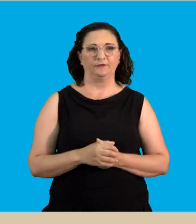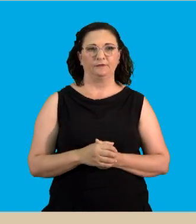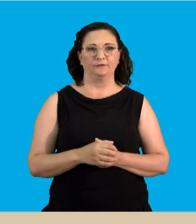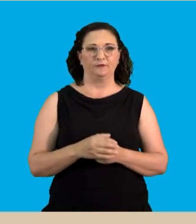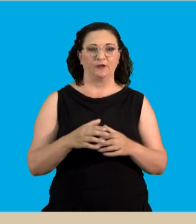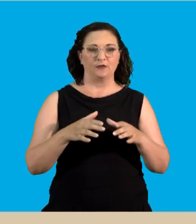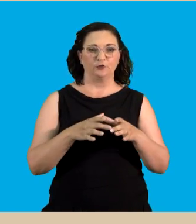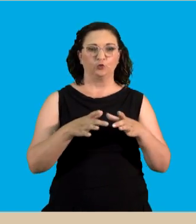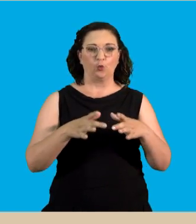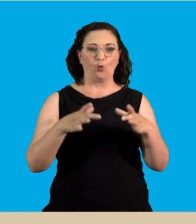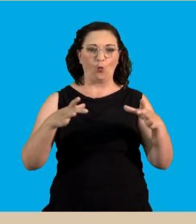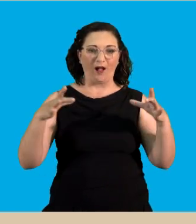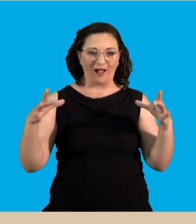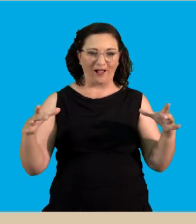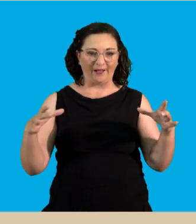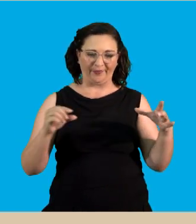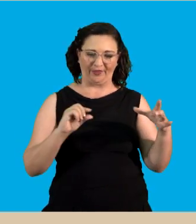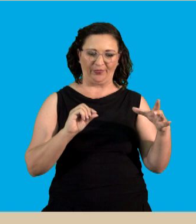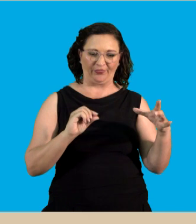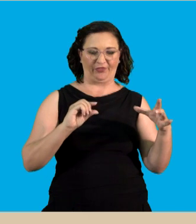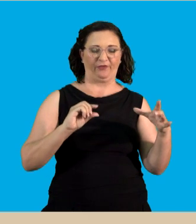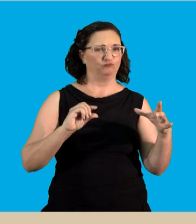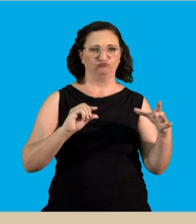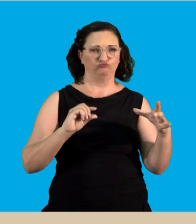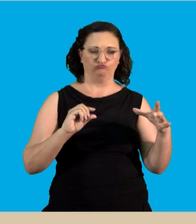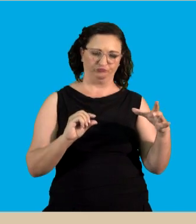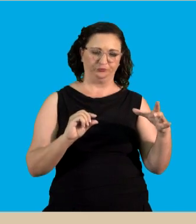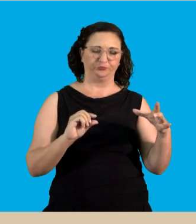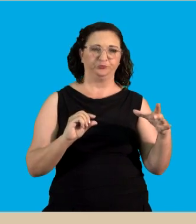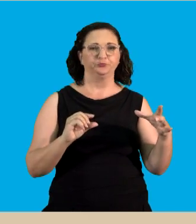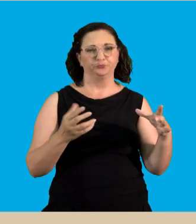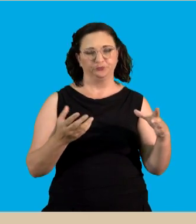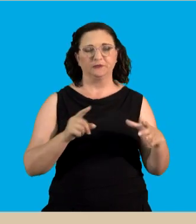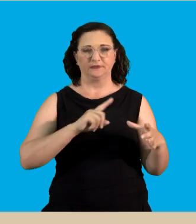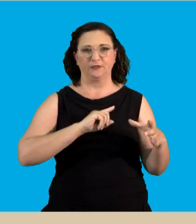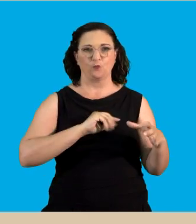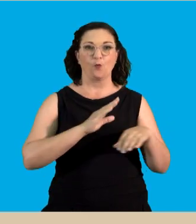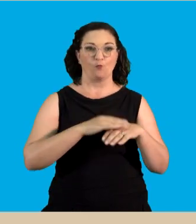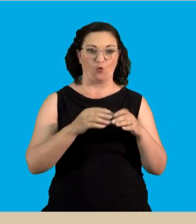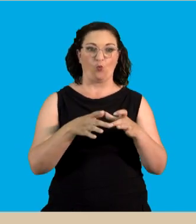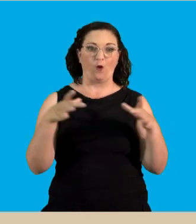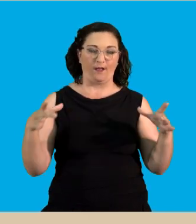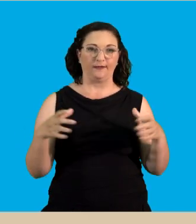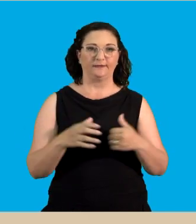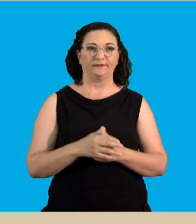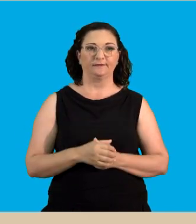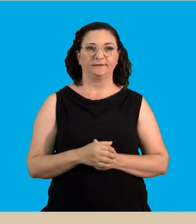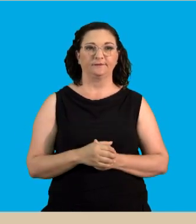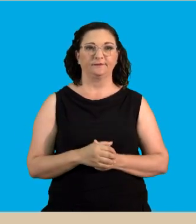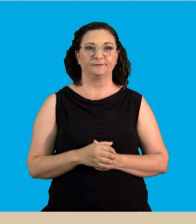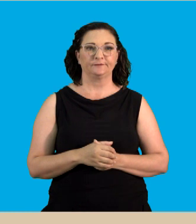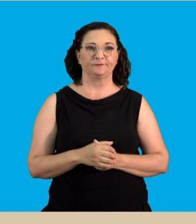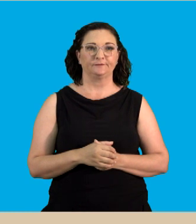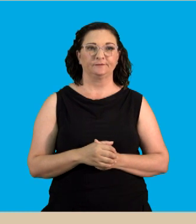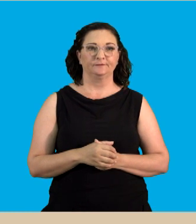wider and the thickness is not that wider, okay? So it is much wider than it is thick. So